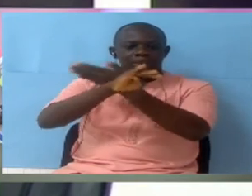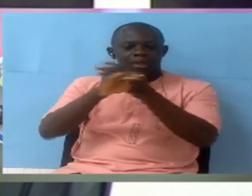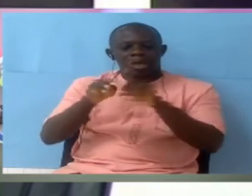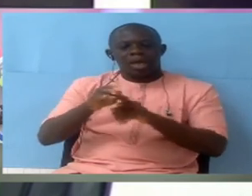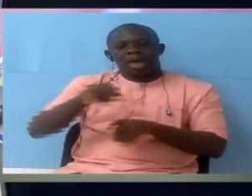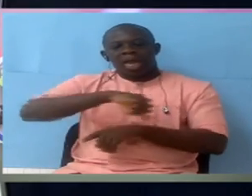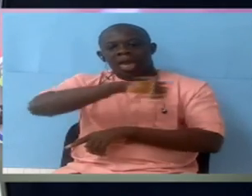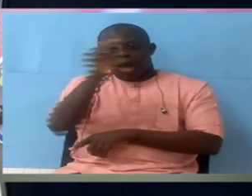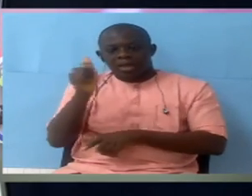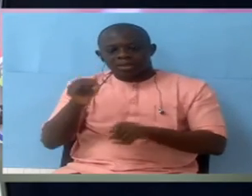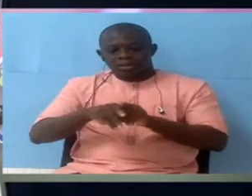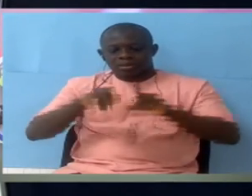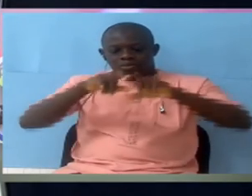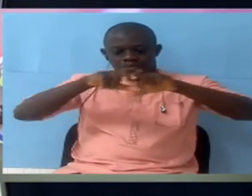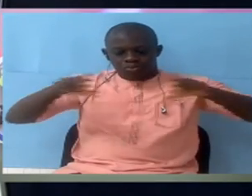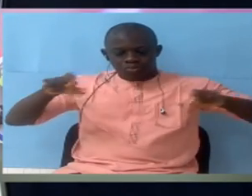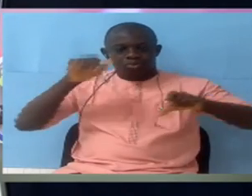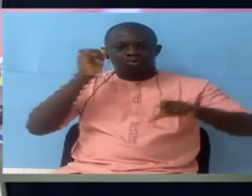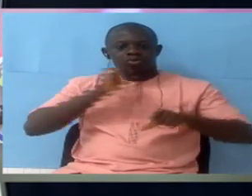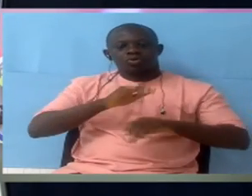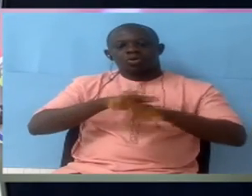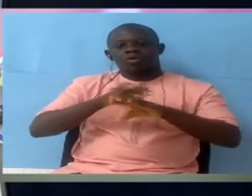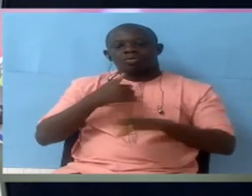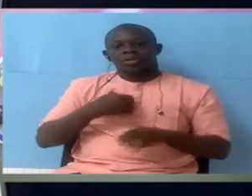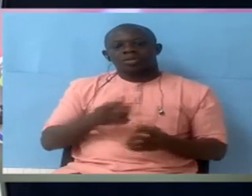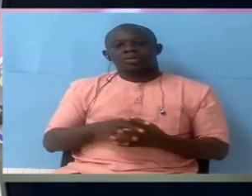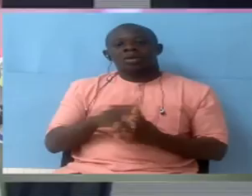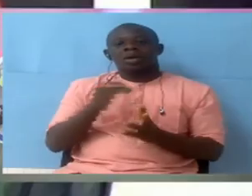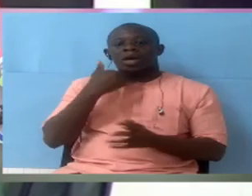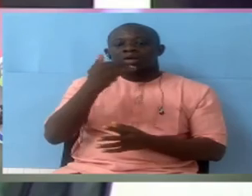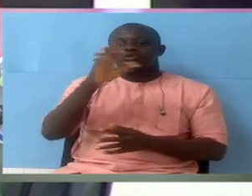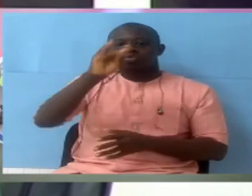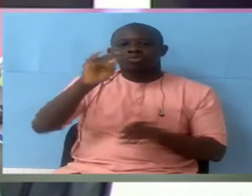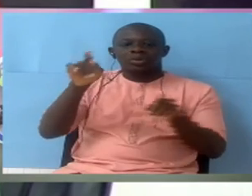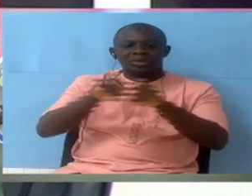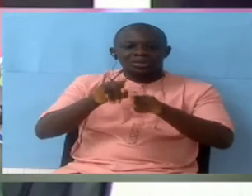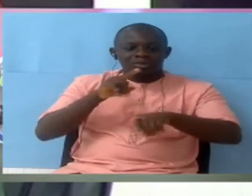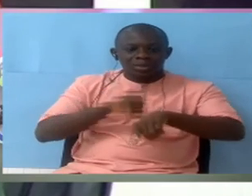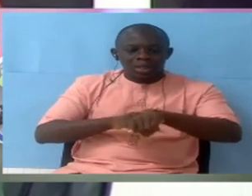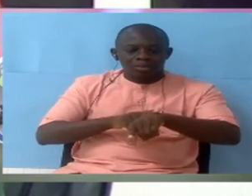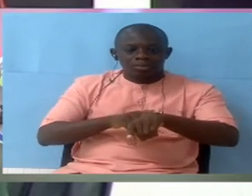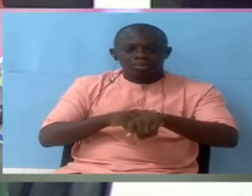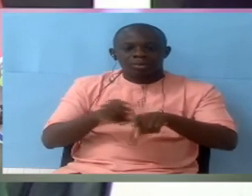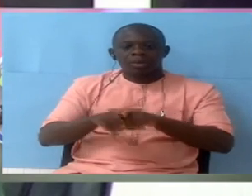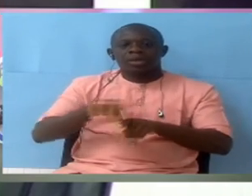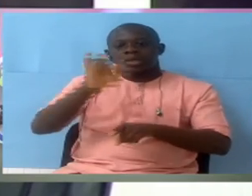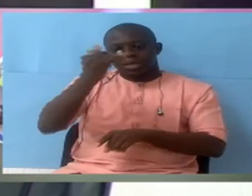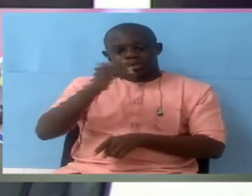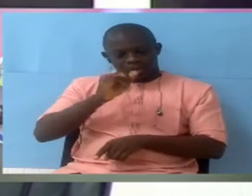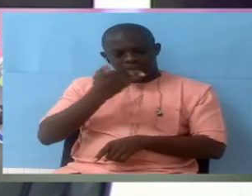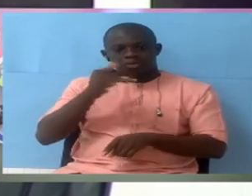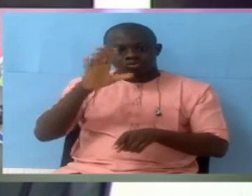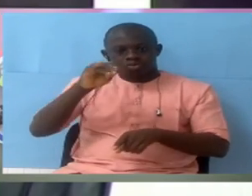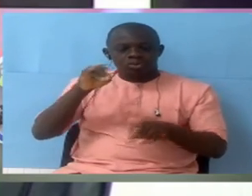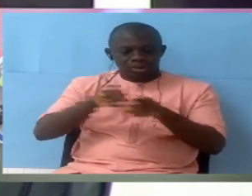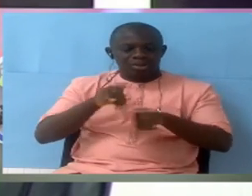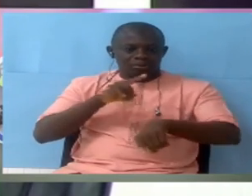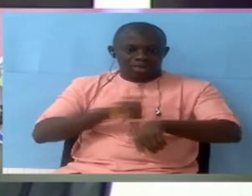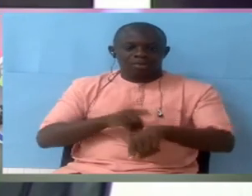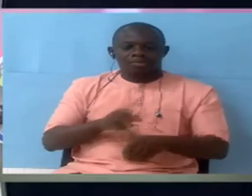Was this done at the same time? Simultaneous. Andalon. Yes. Wow.